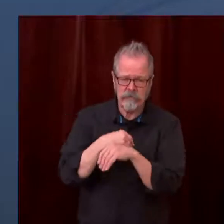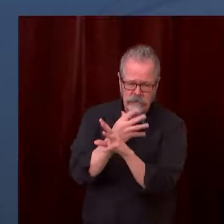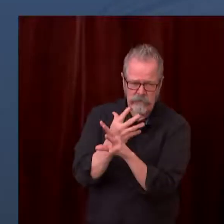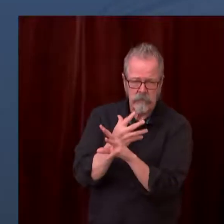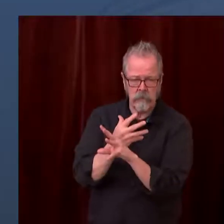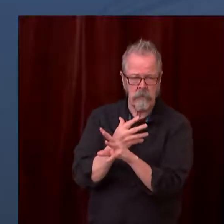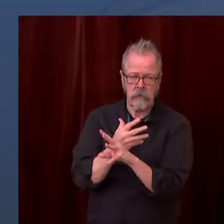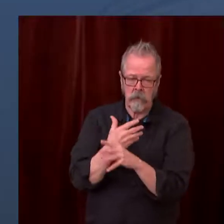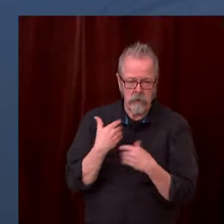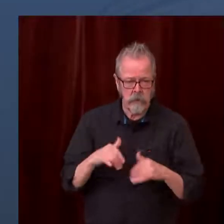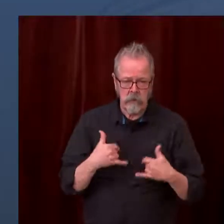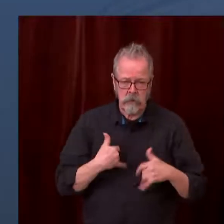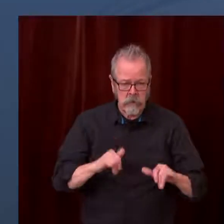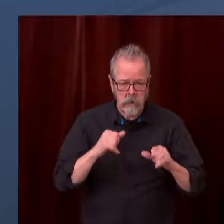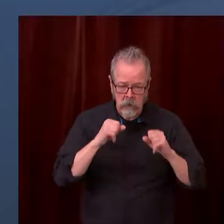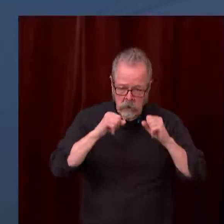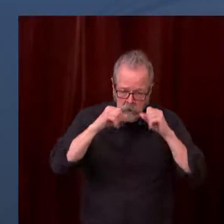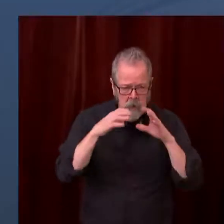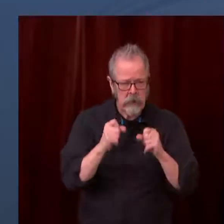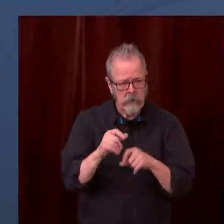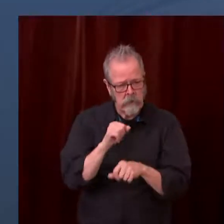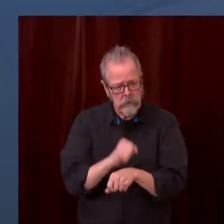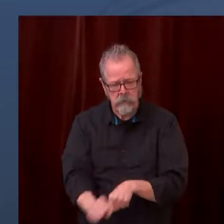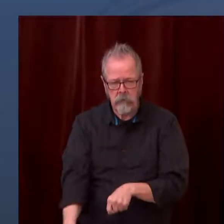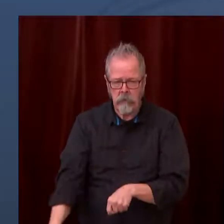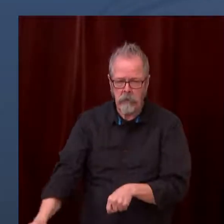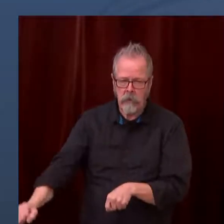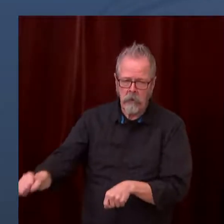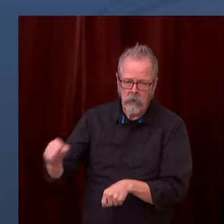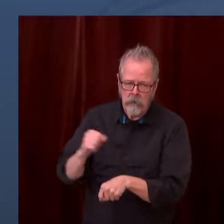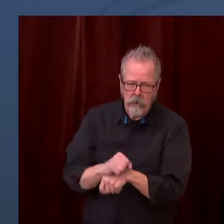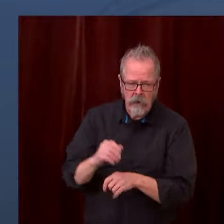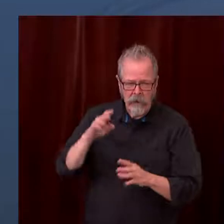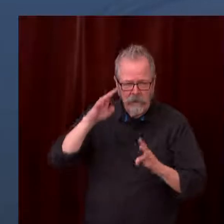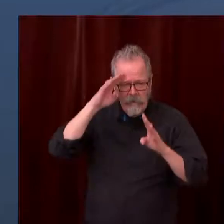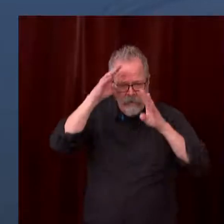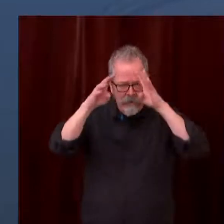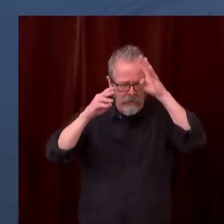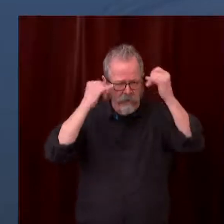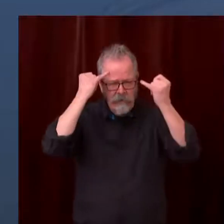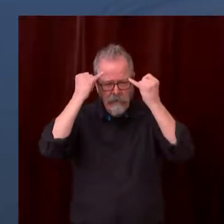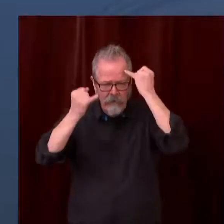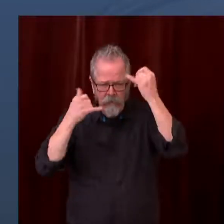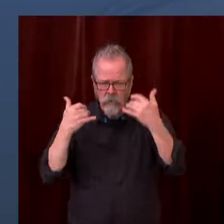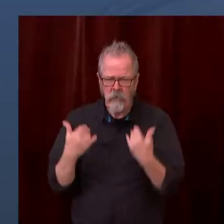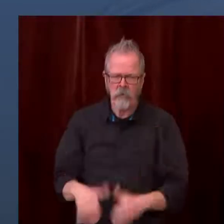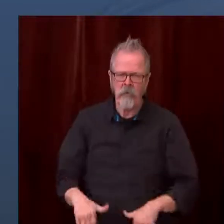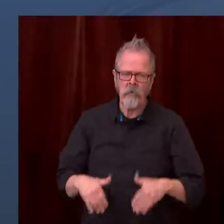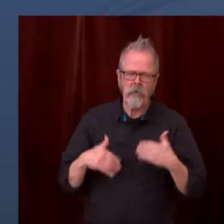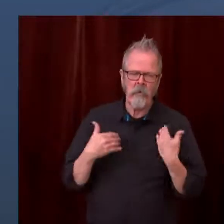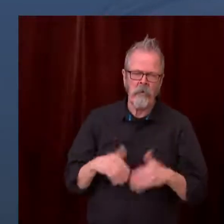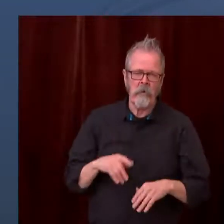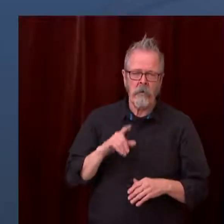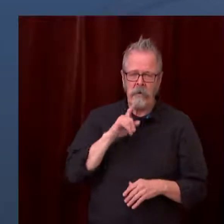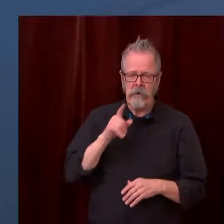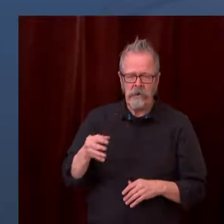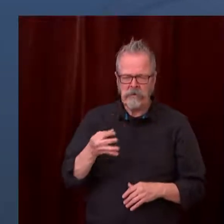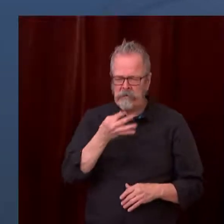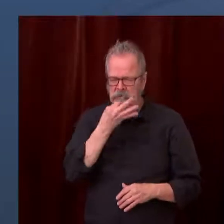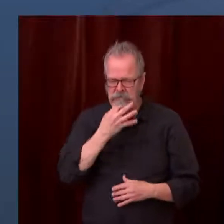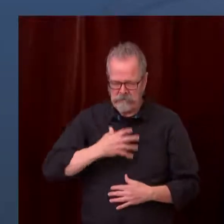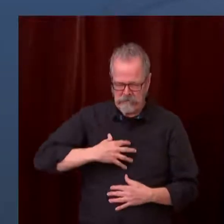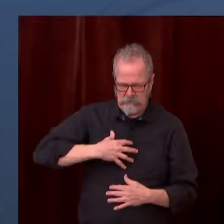awesome to be back on site. But what I've seen is educators who have been so innovative, so dynamic, they have torn their hair